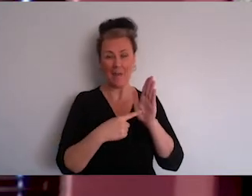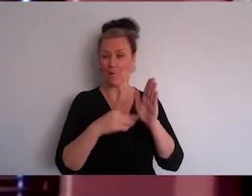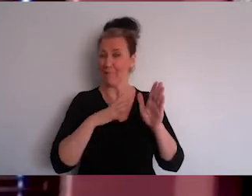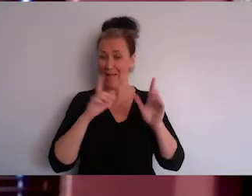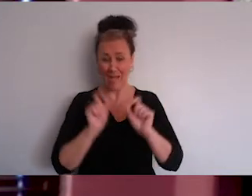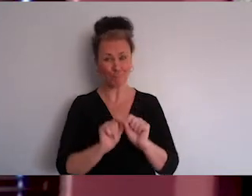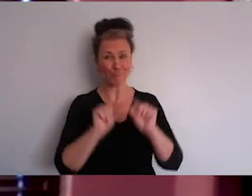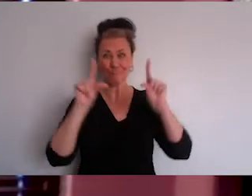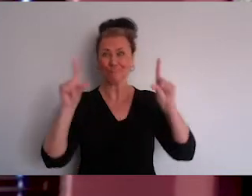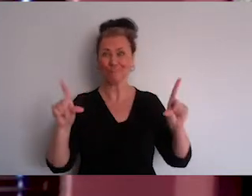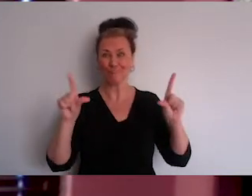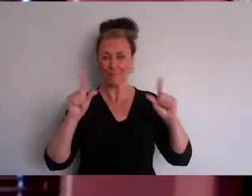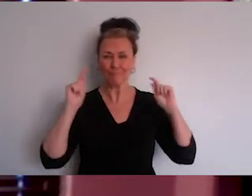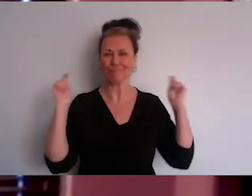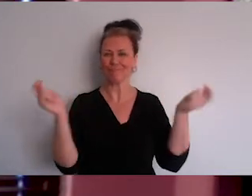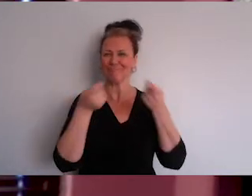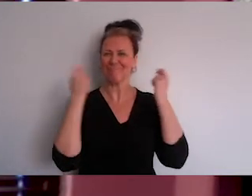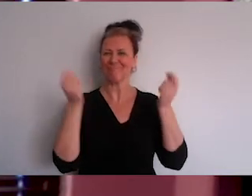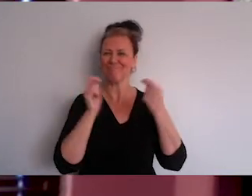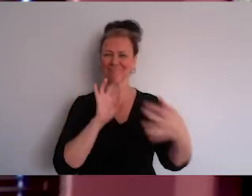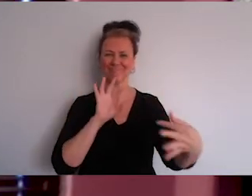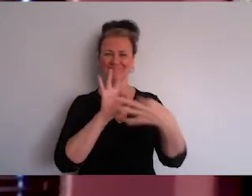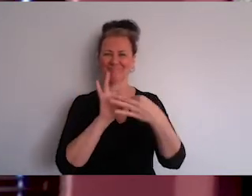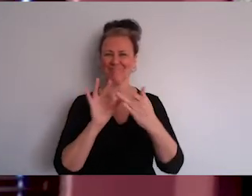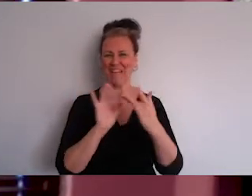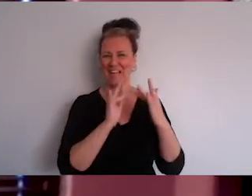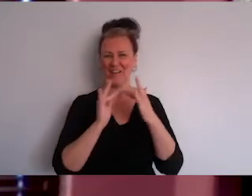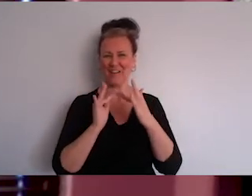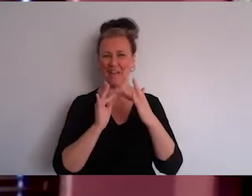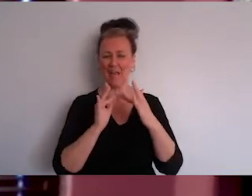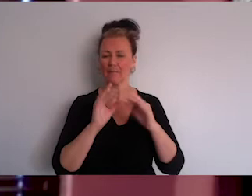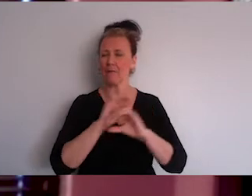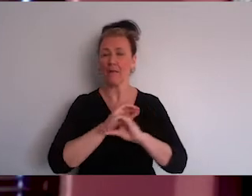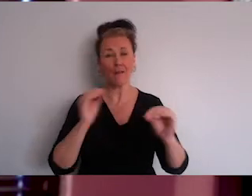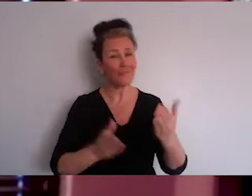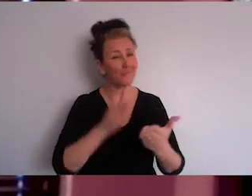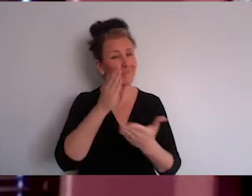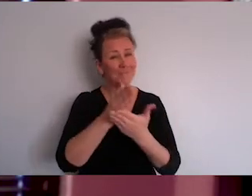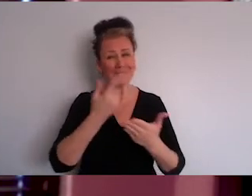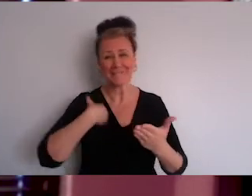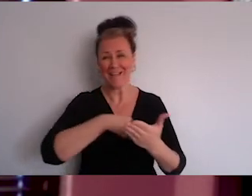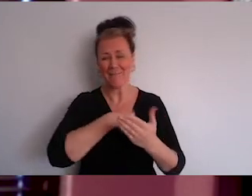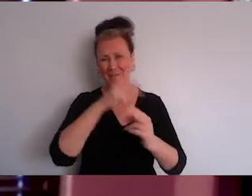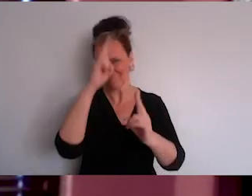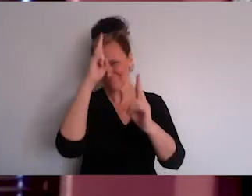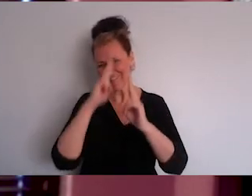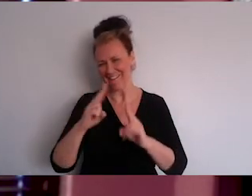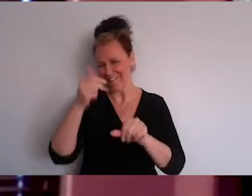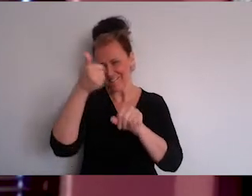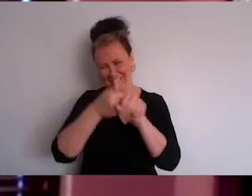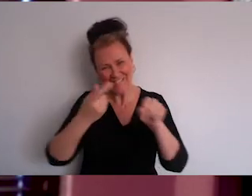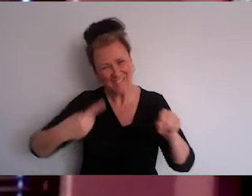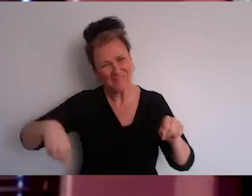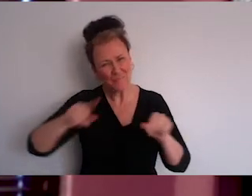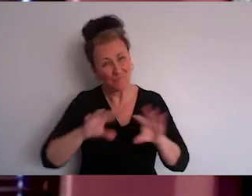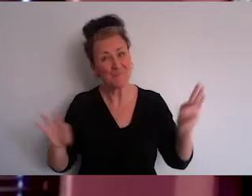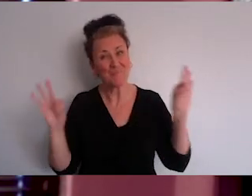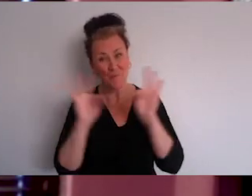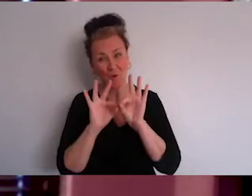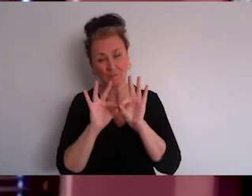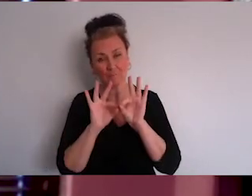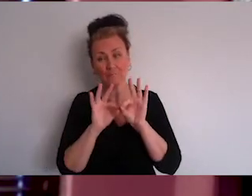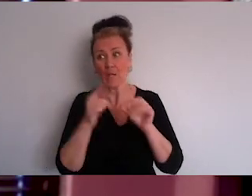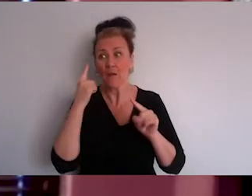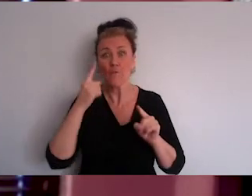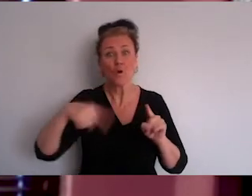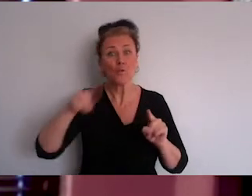graduation virtually just goes to show you that New Yorkers won't let anything stop us from honoring what's so important. A